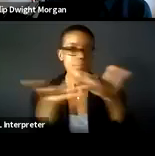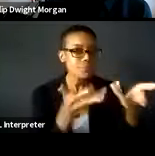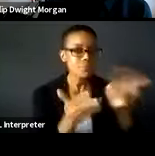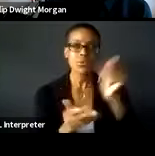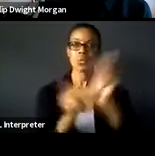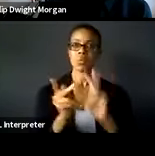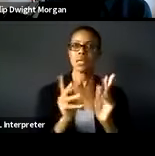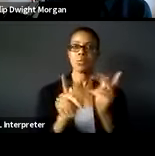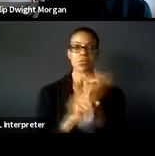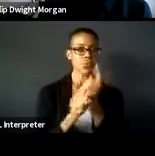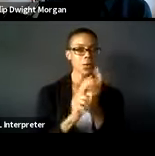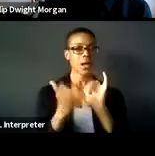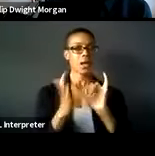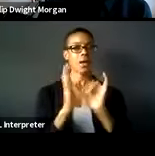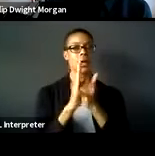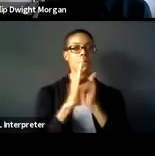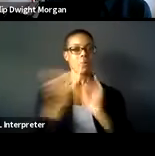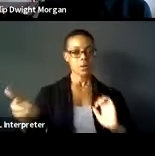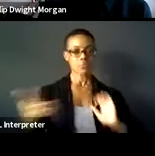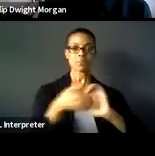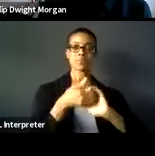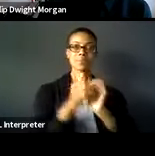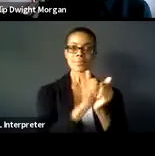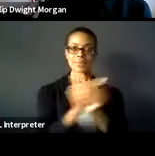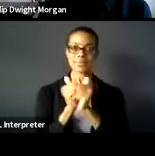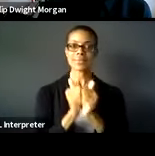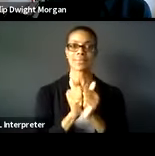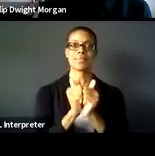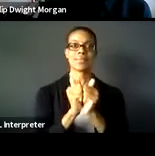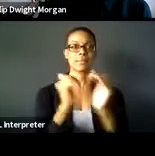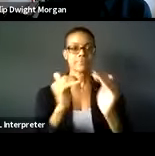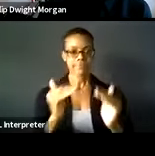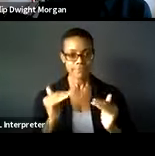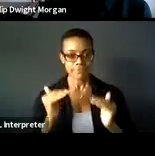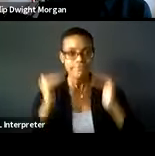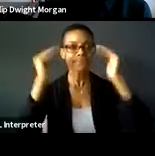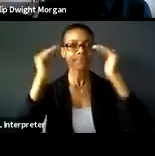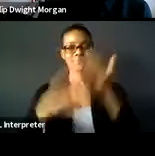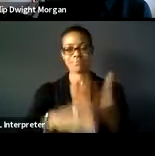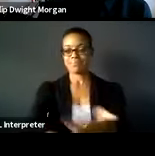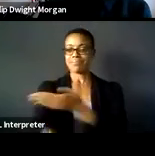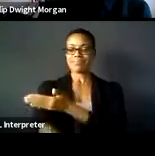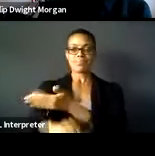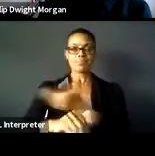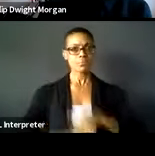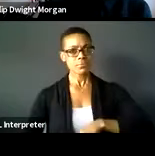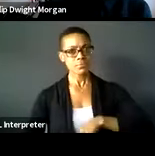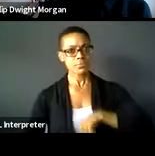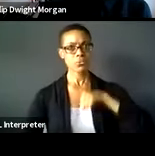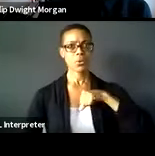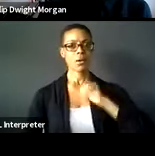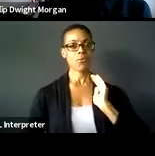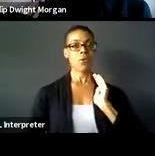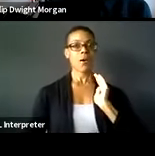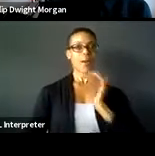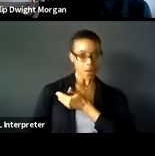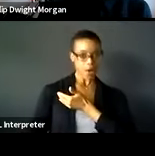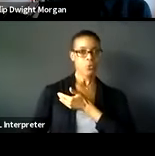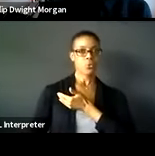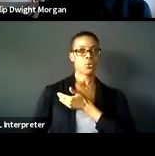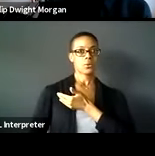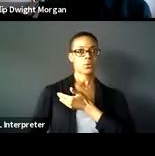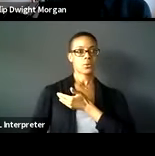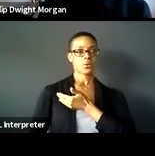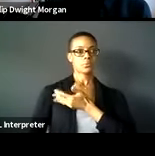band together and get to a place where we can be proud of our